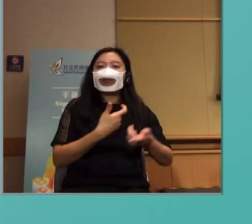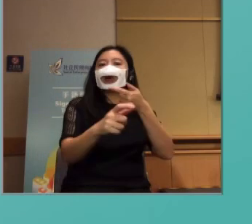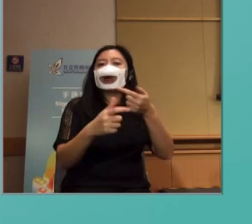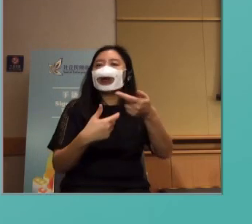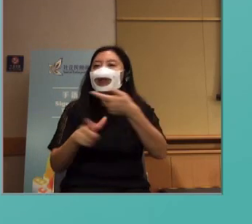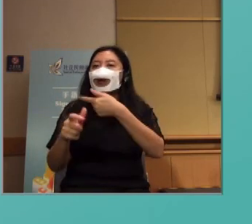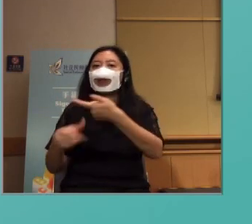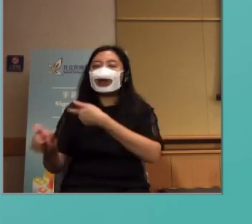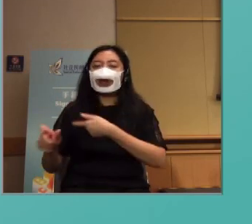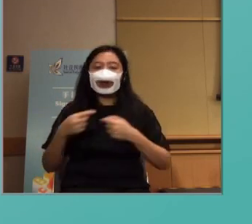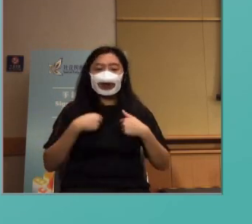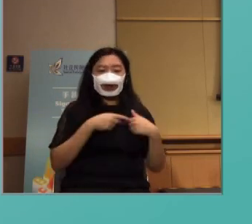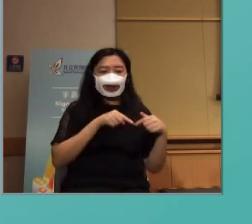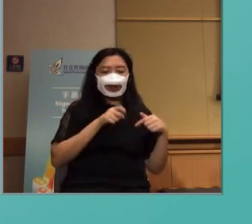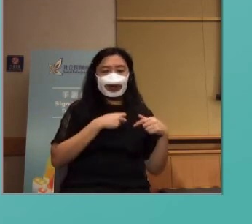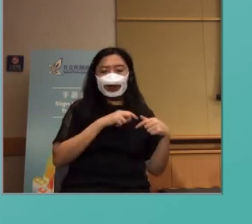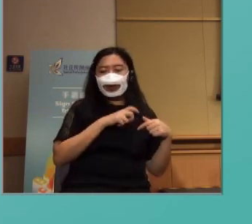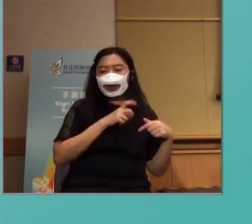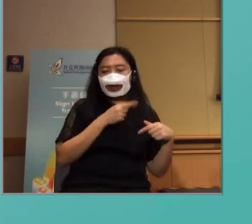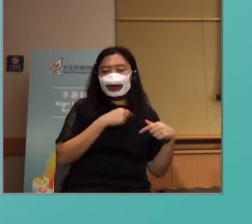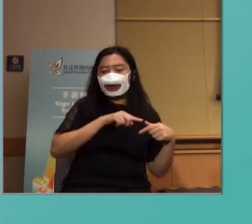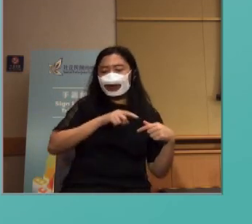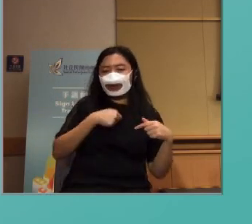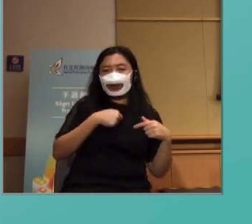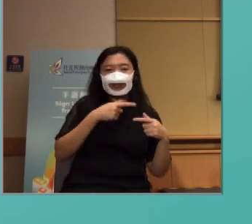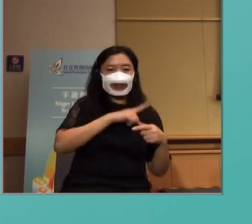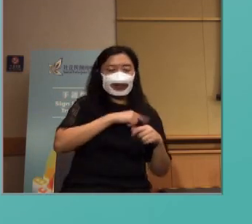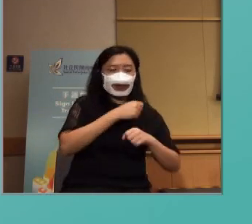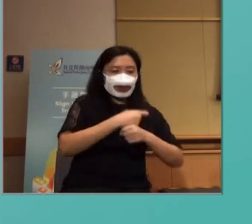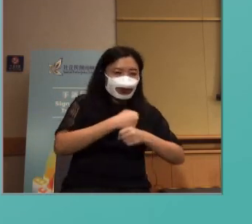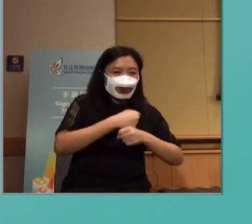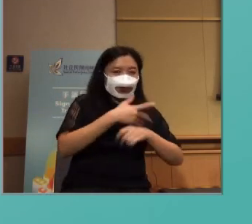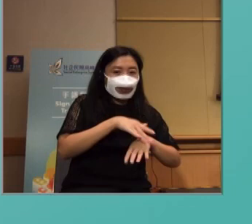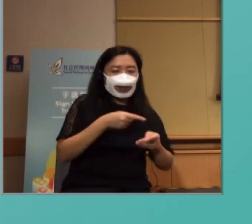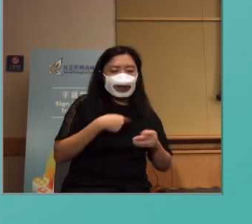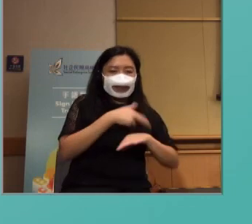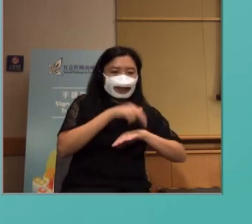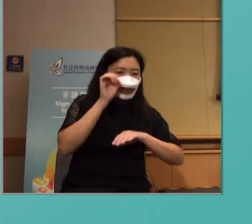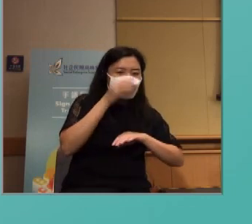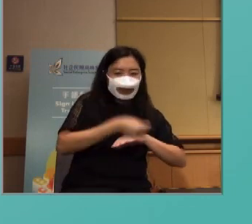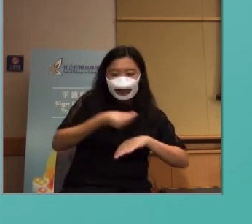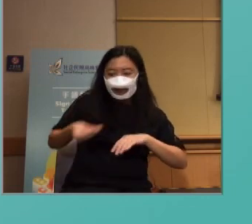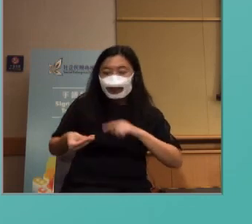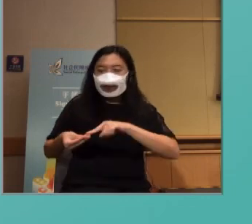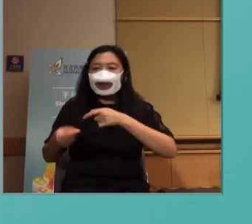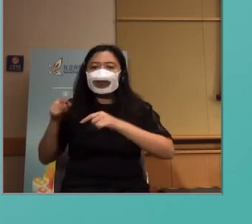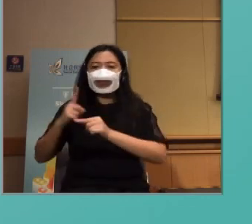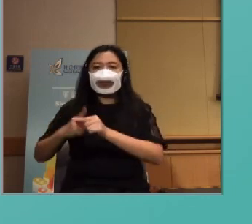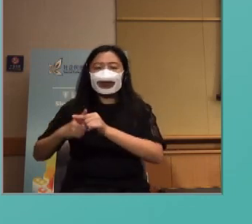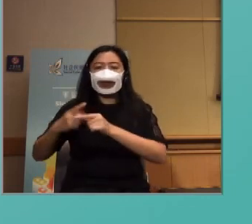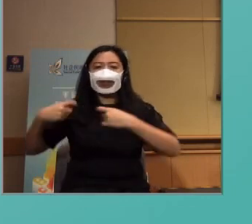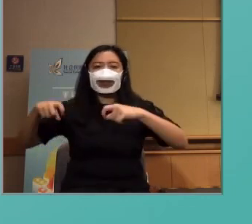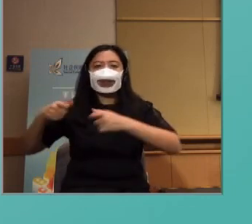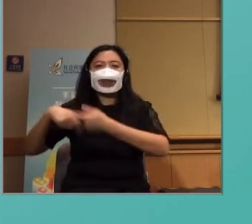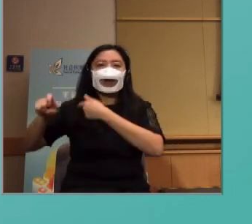the platforms are the minimal middleman. They don't take an excess of 10%. Whereas all other